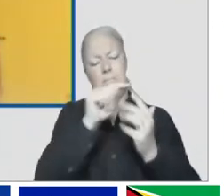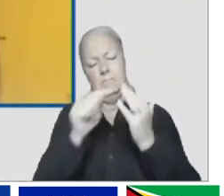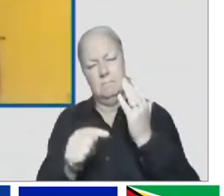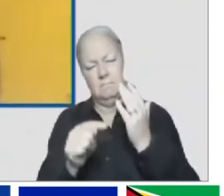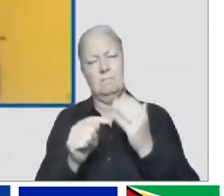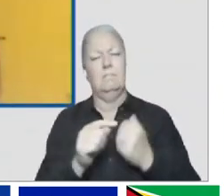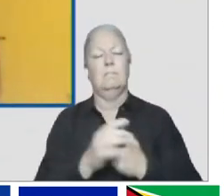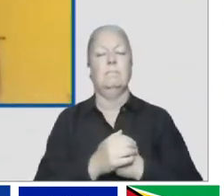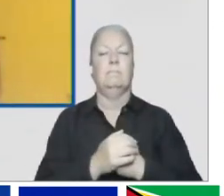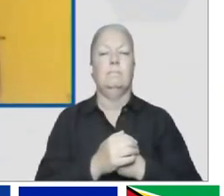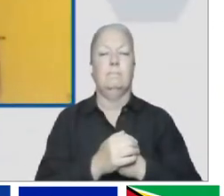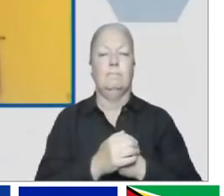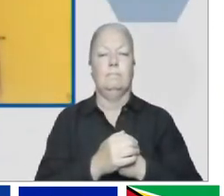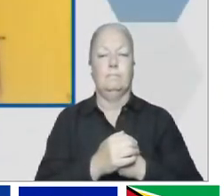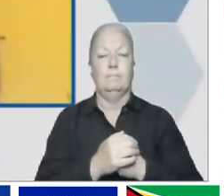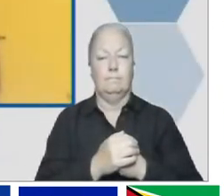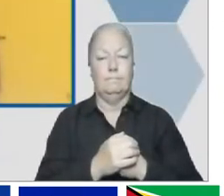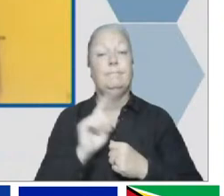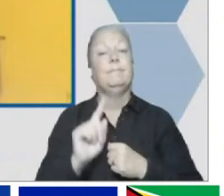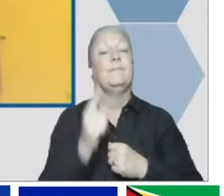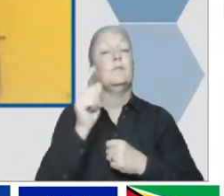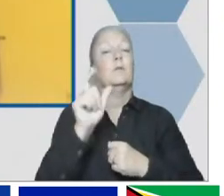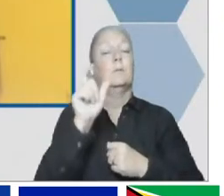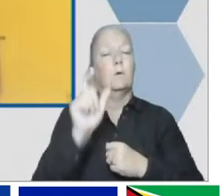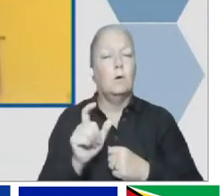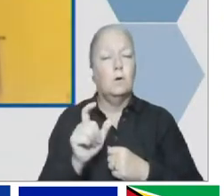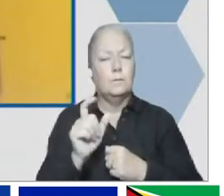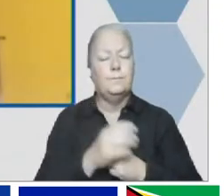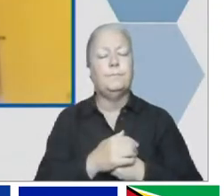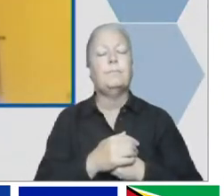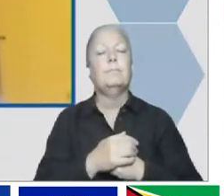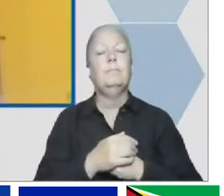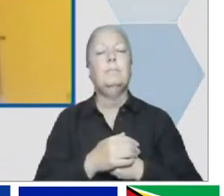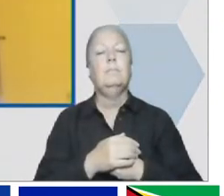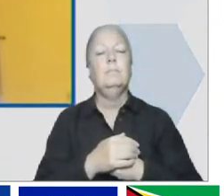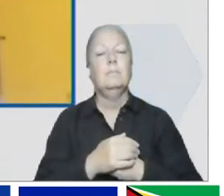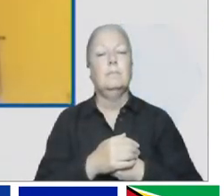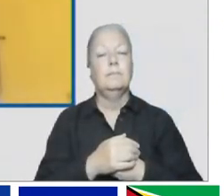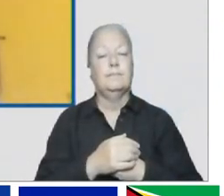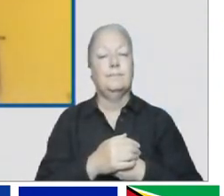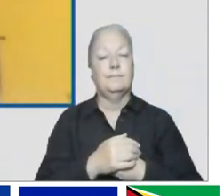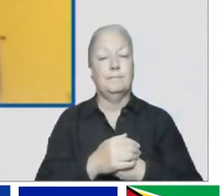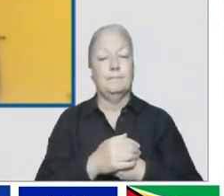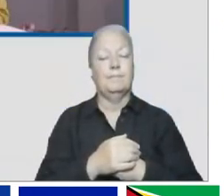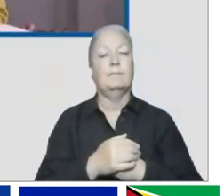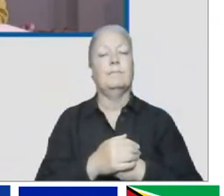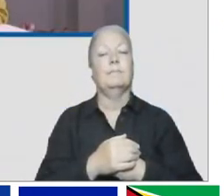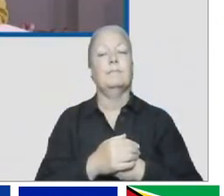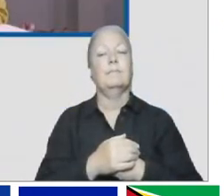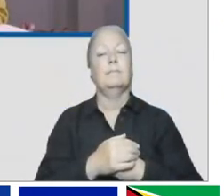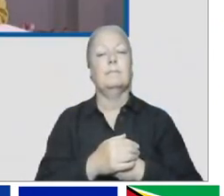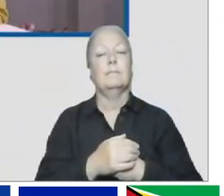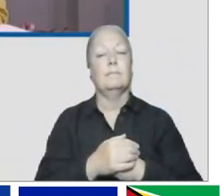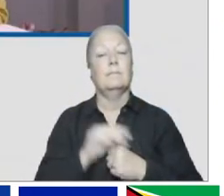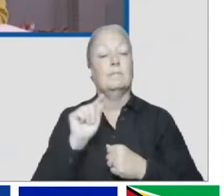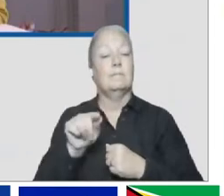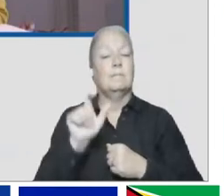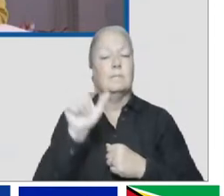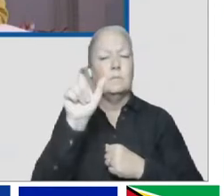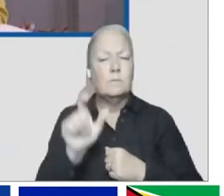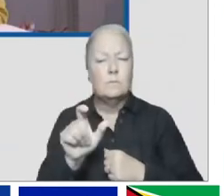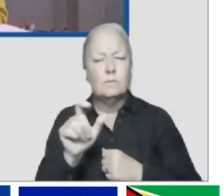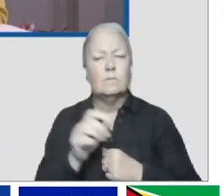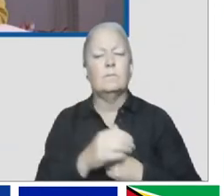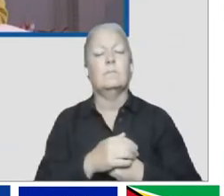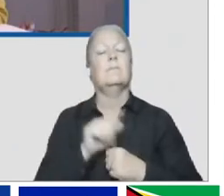speaker will be Dr. Paula Daza Narbona, who is the Undersecretary of Public Health